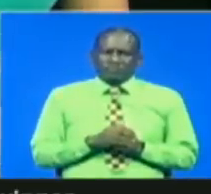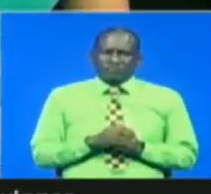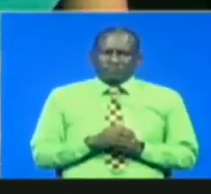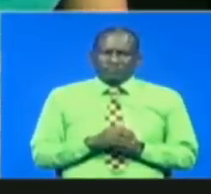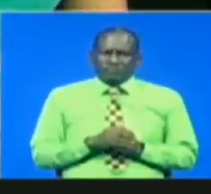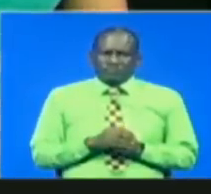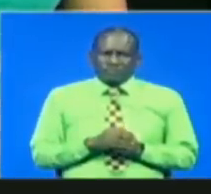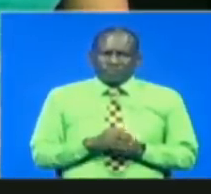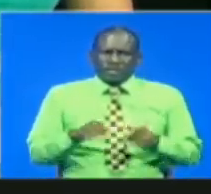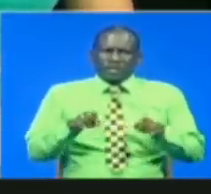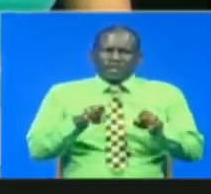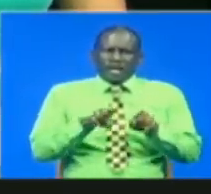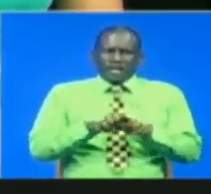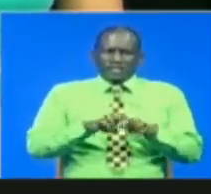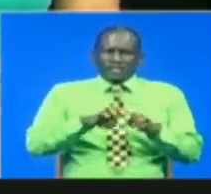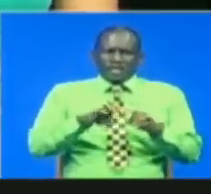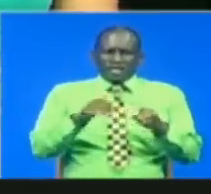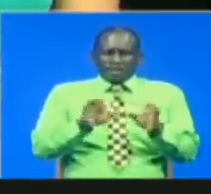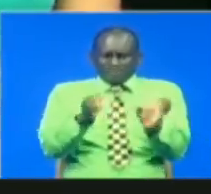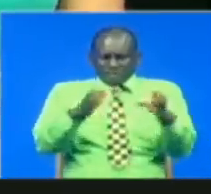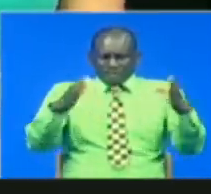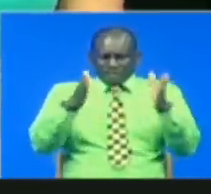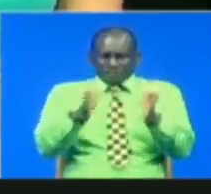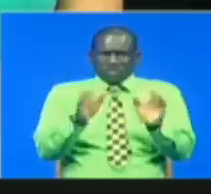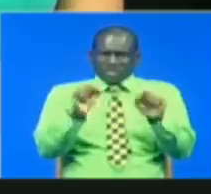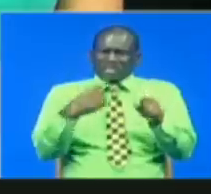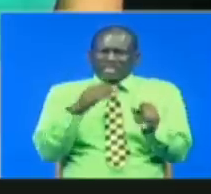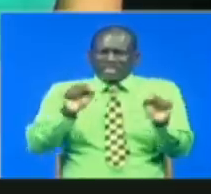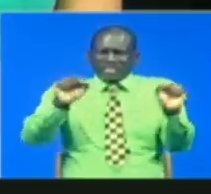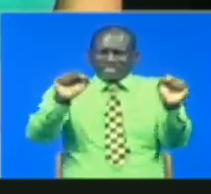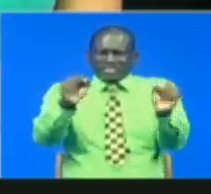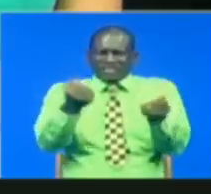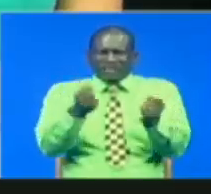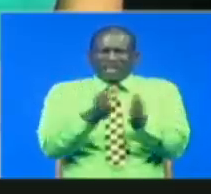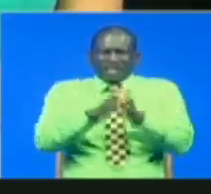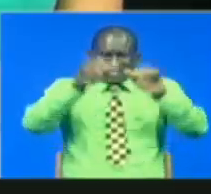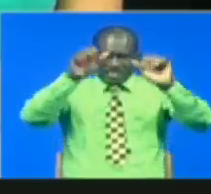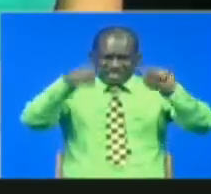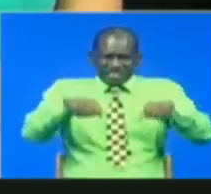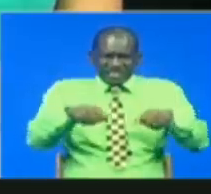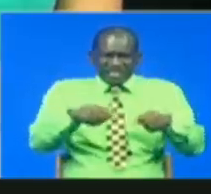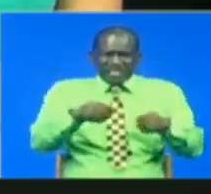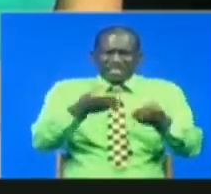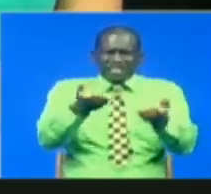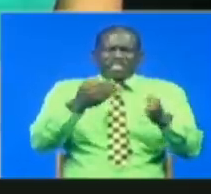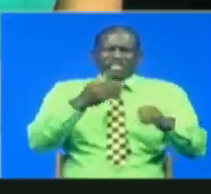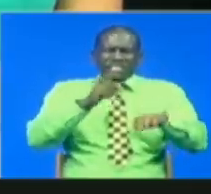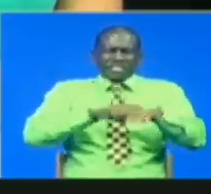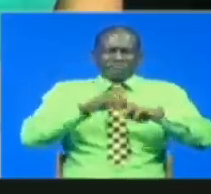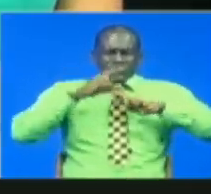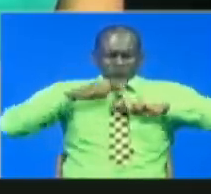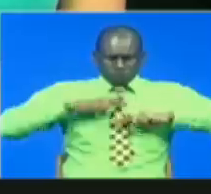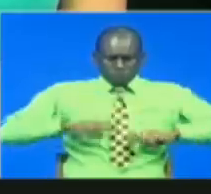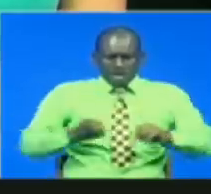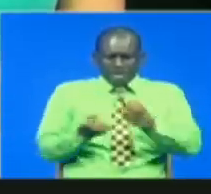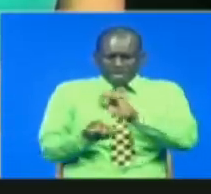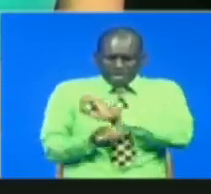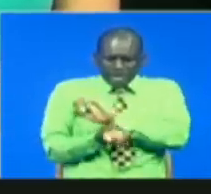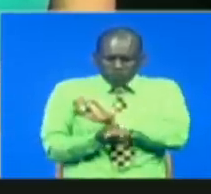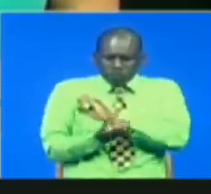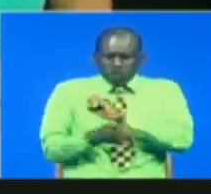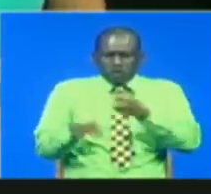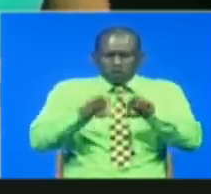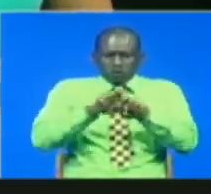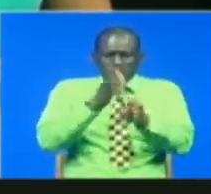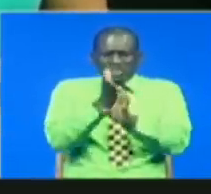And as their teammates were certainly glad that they are safe, and yes, they're getting some time to rest and counseling as well,